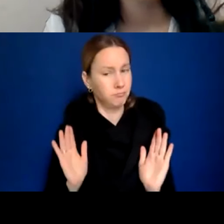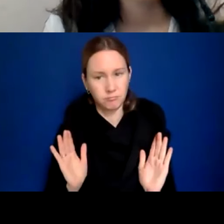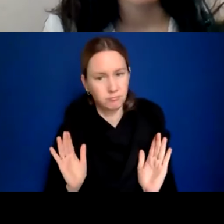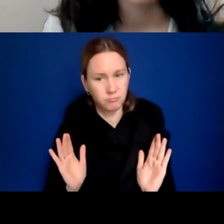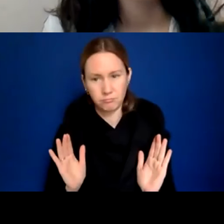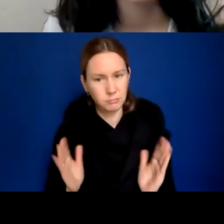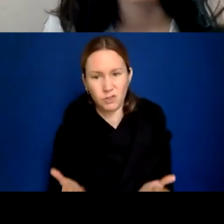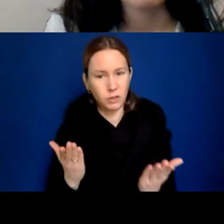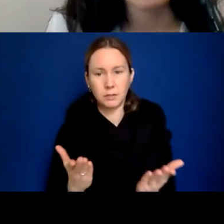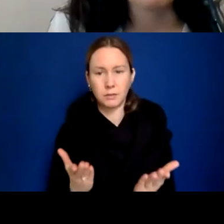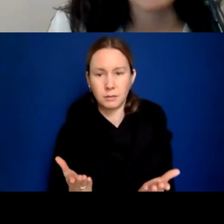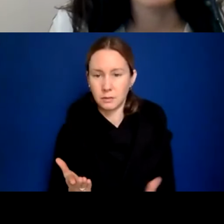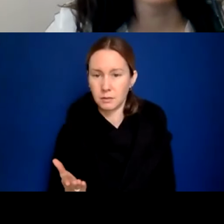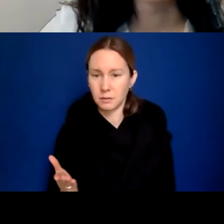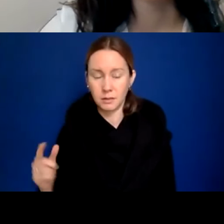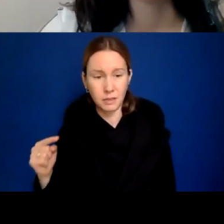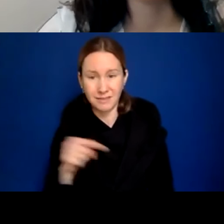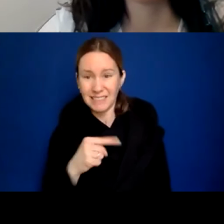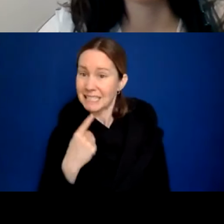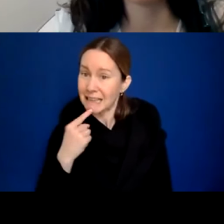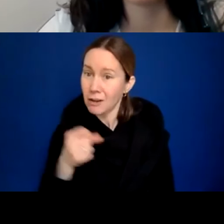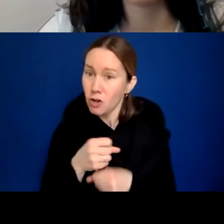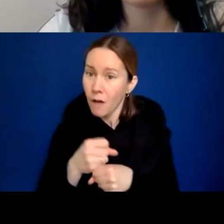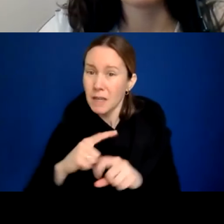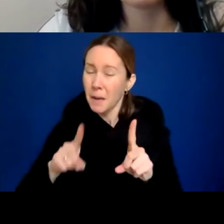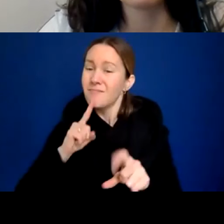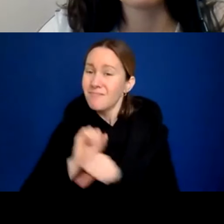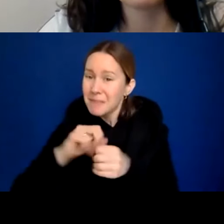"Oh, you want more water? Sure, let me get that for you."